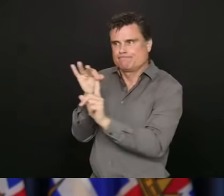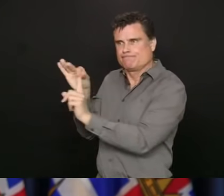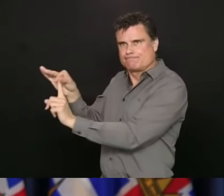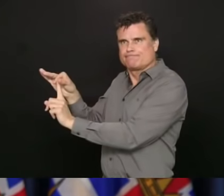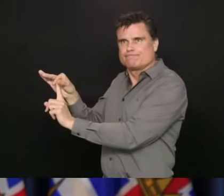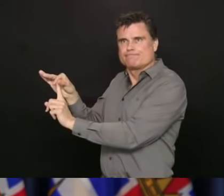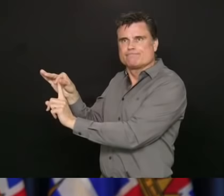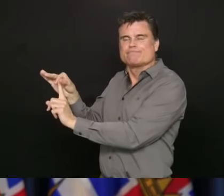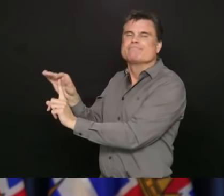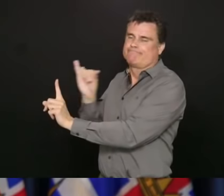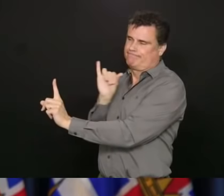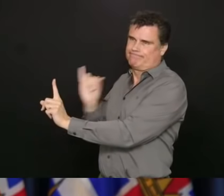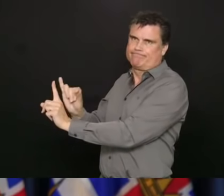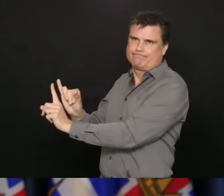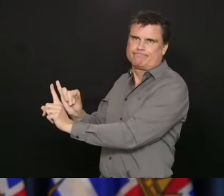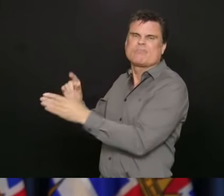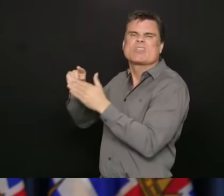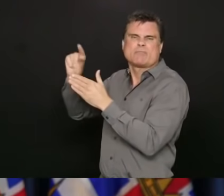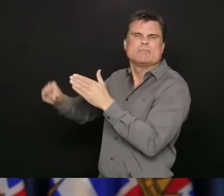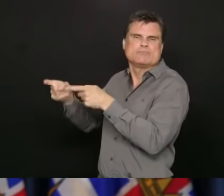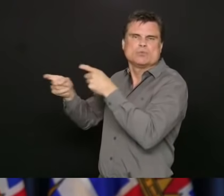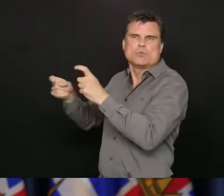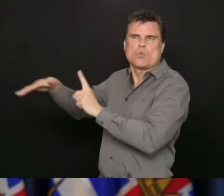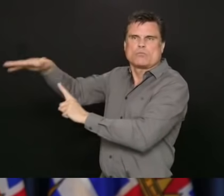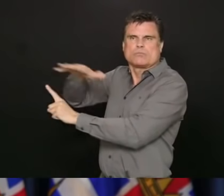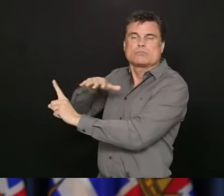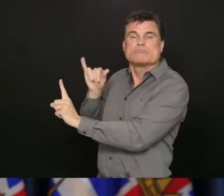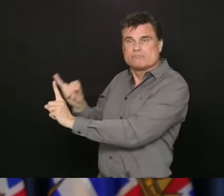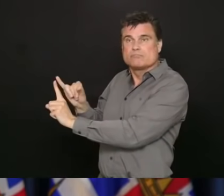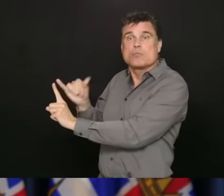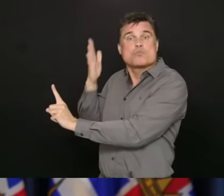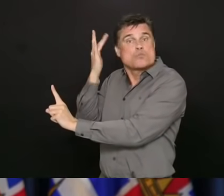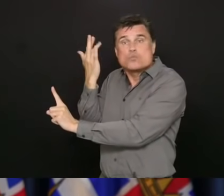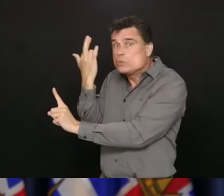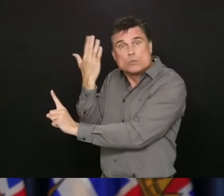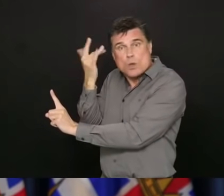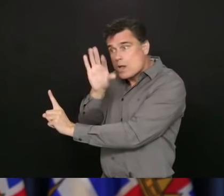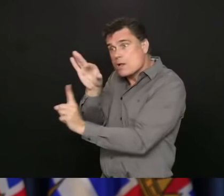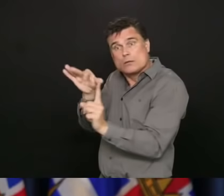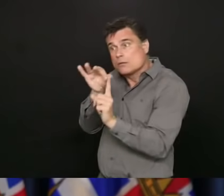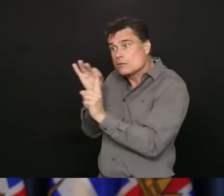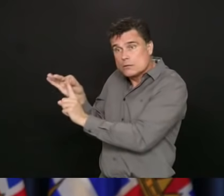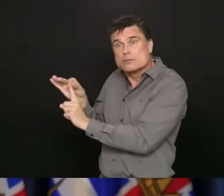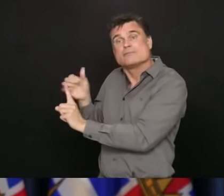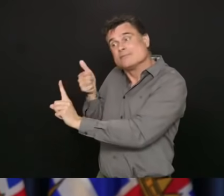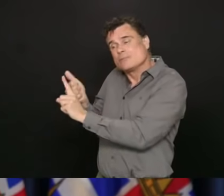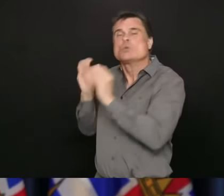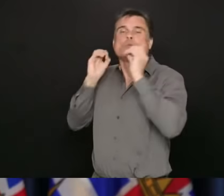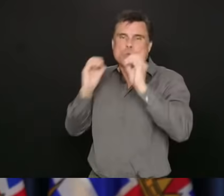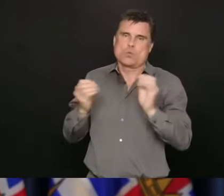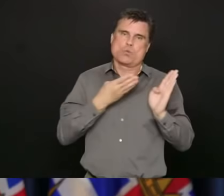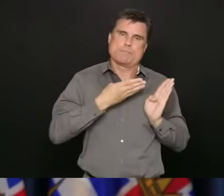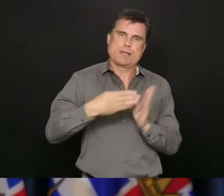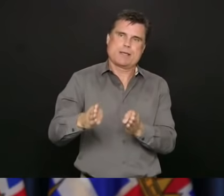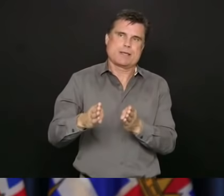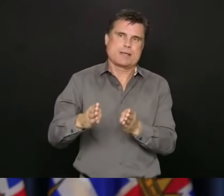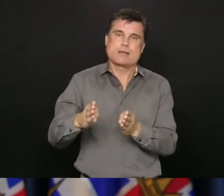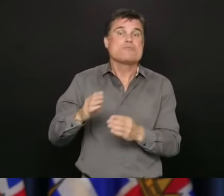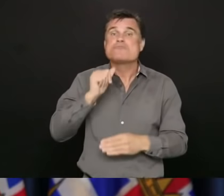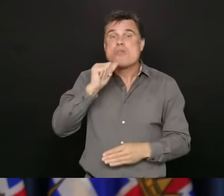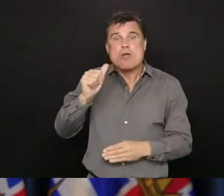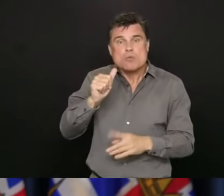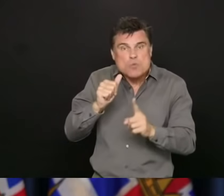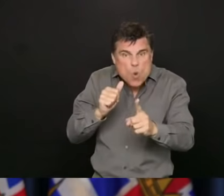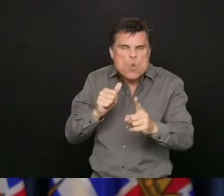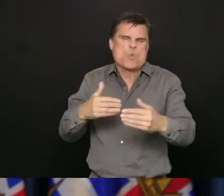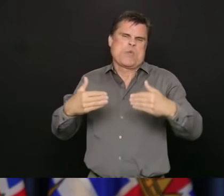different direction. We wanted to make sure that those who had not contemplated what they were going to do for 2 weeks knew that we were serious about this. If